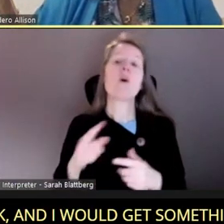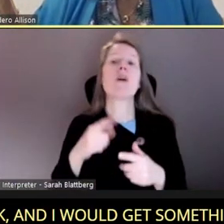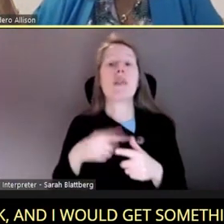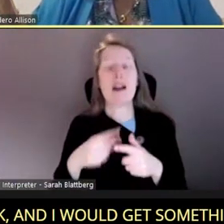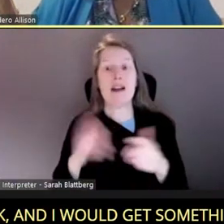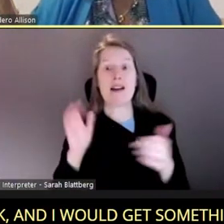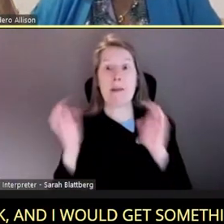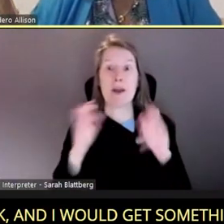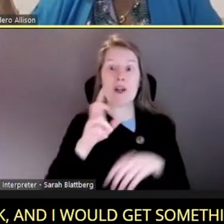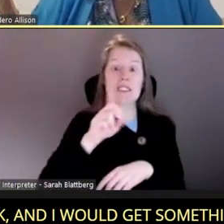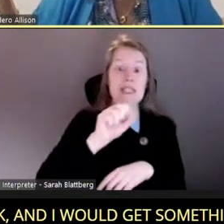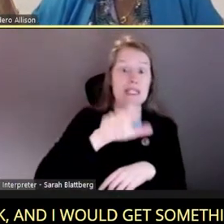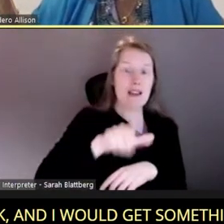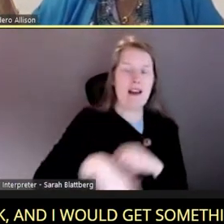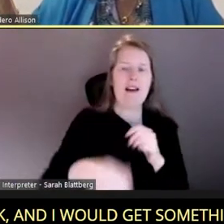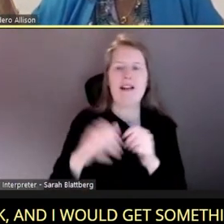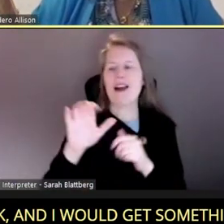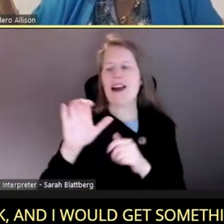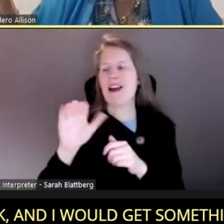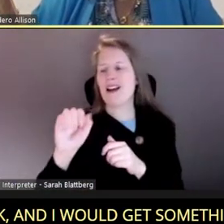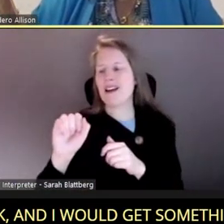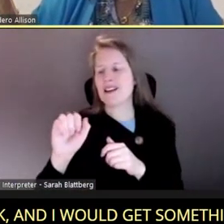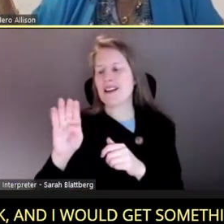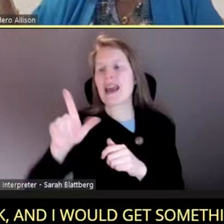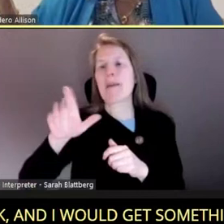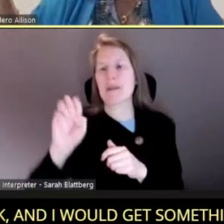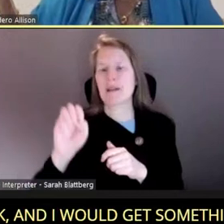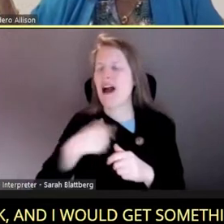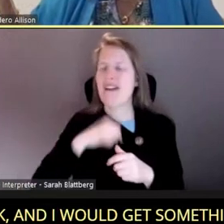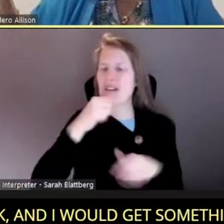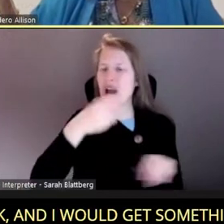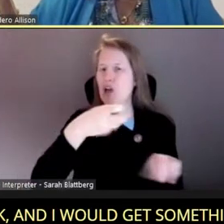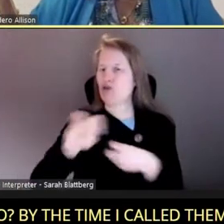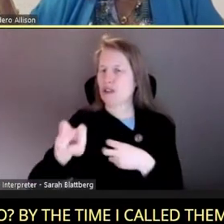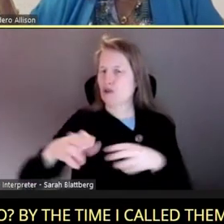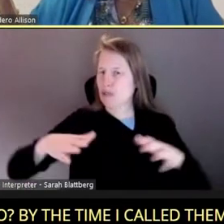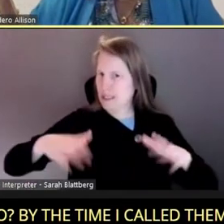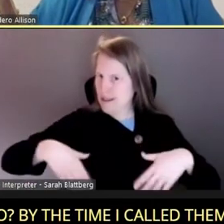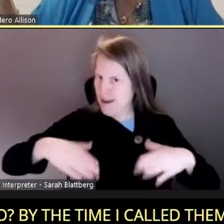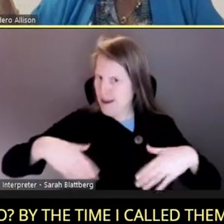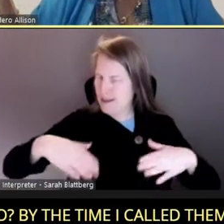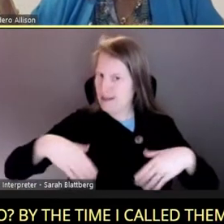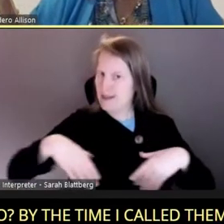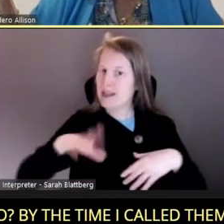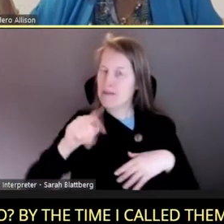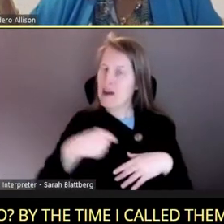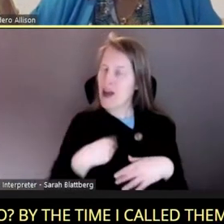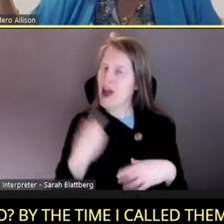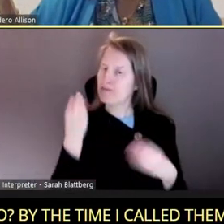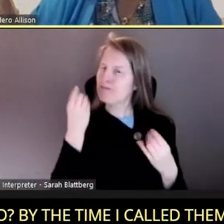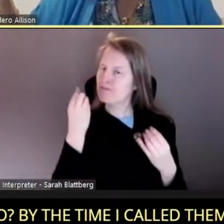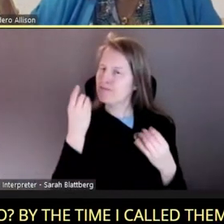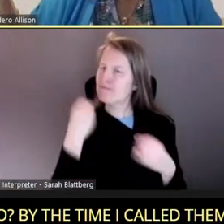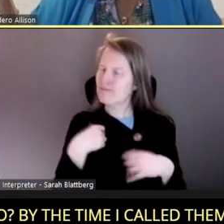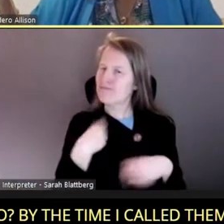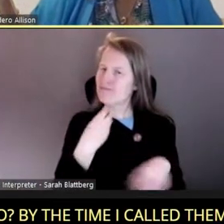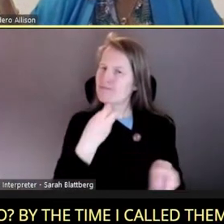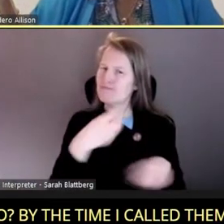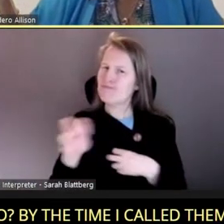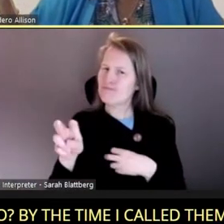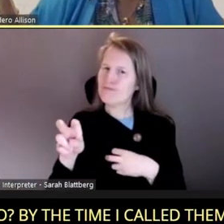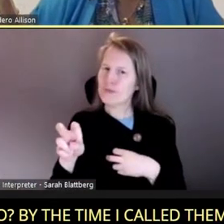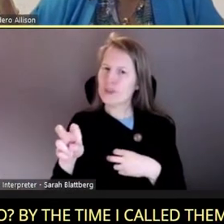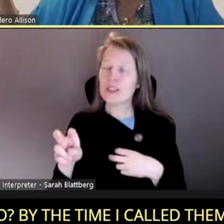DSL, with cable, and I haven't shifted yet, but I'm going to shift probably to a much